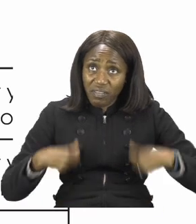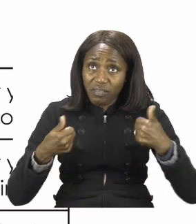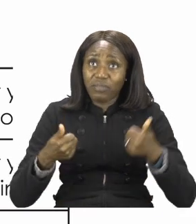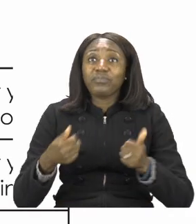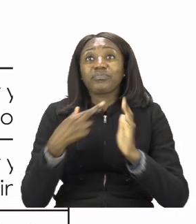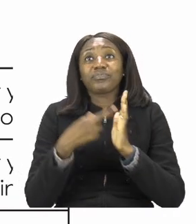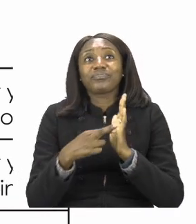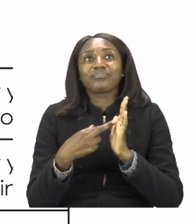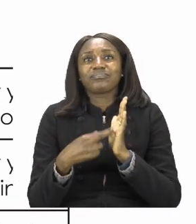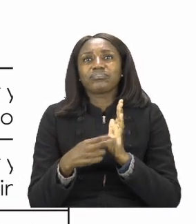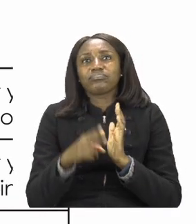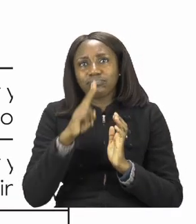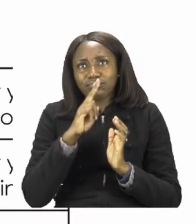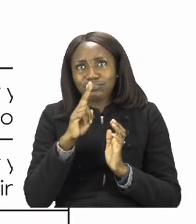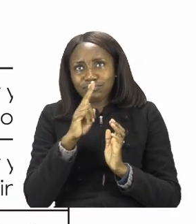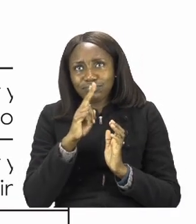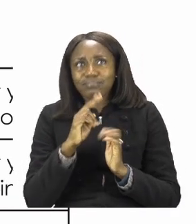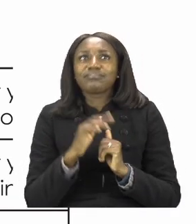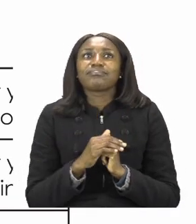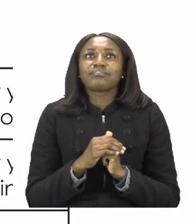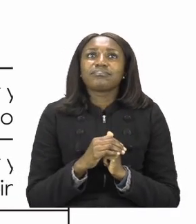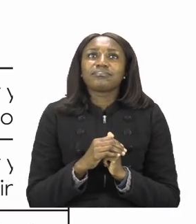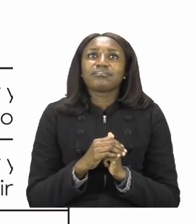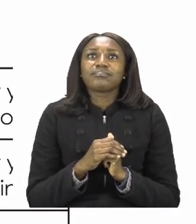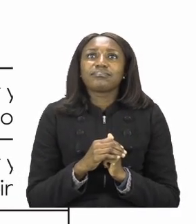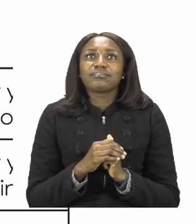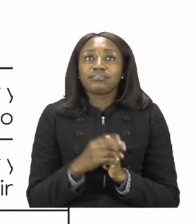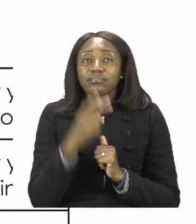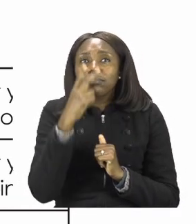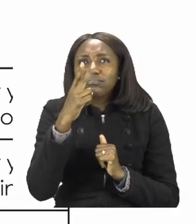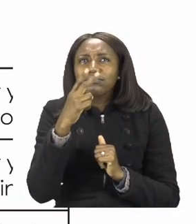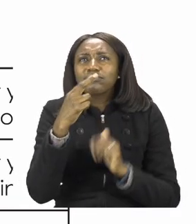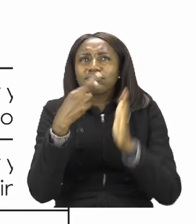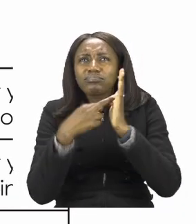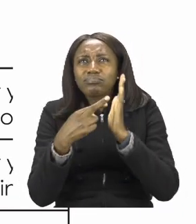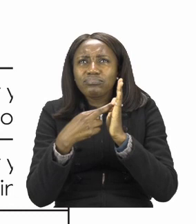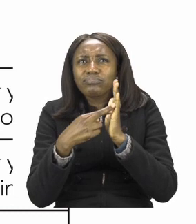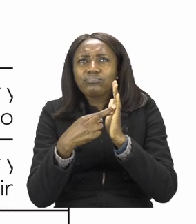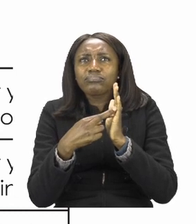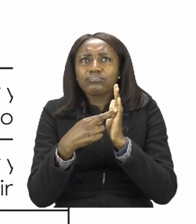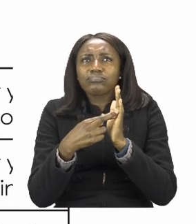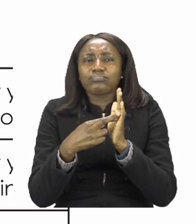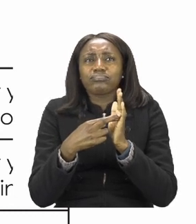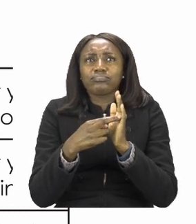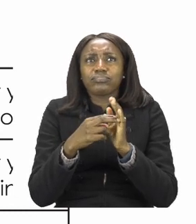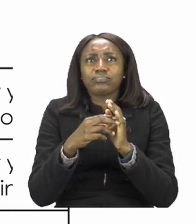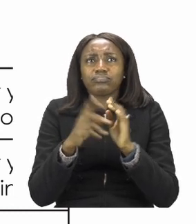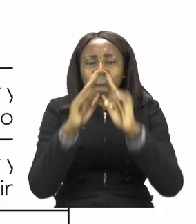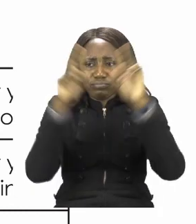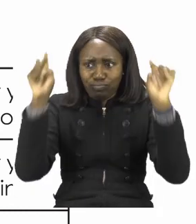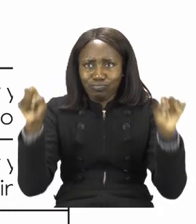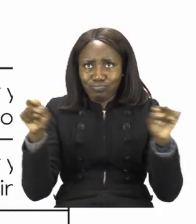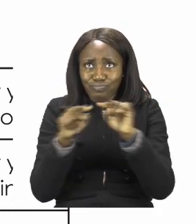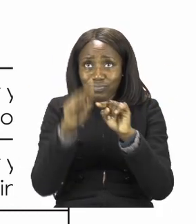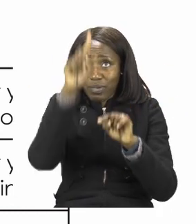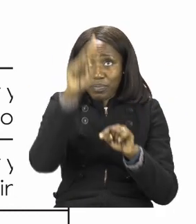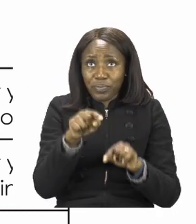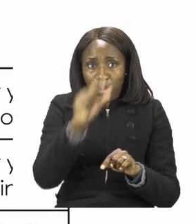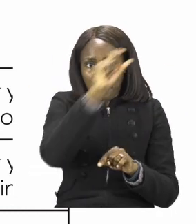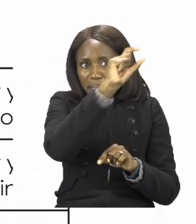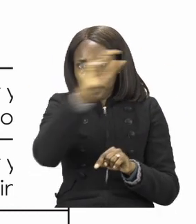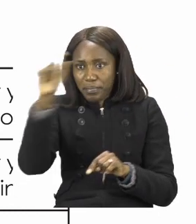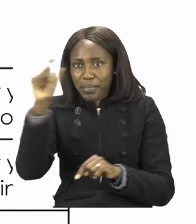questions below. Now, as you can see, the hygiene rules have been split into columns, so we're going to read each